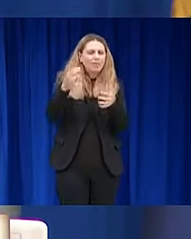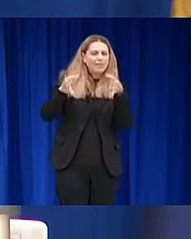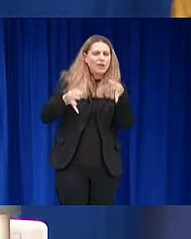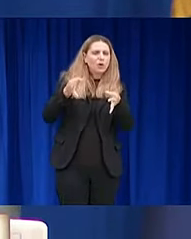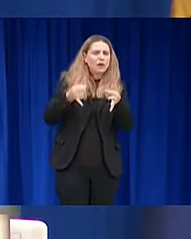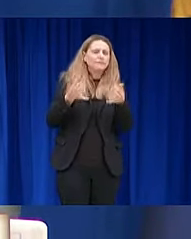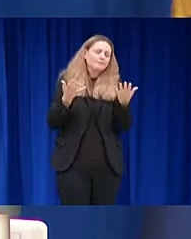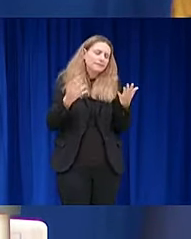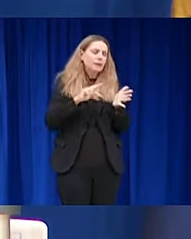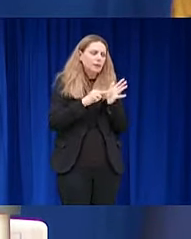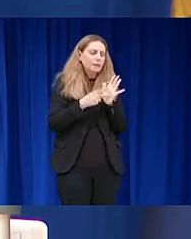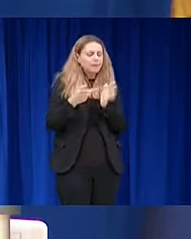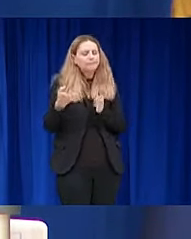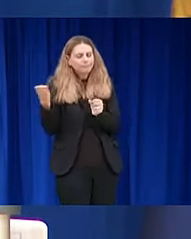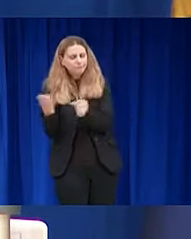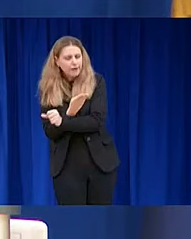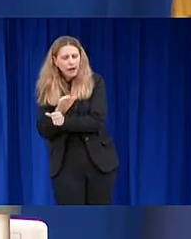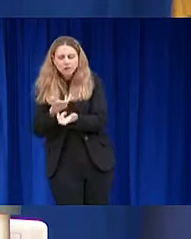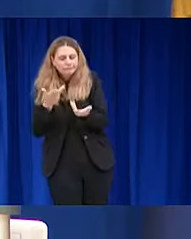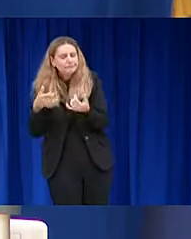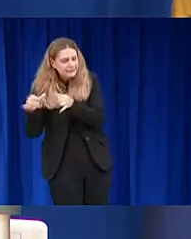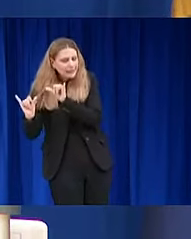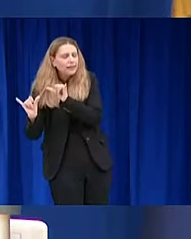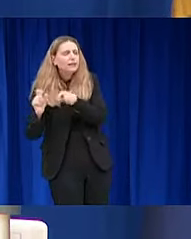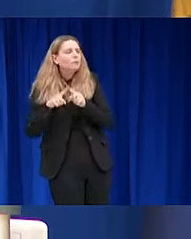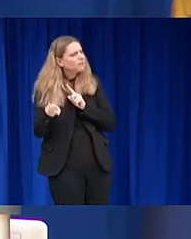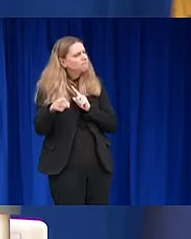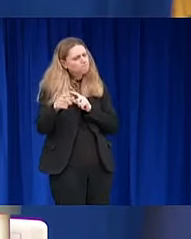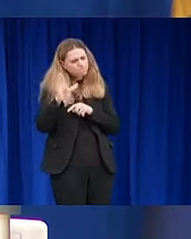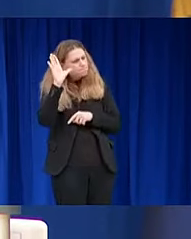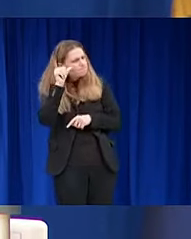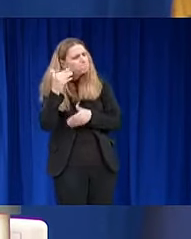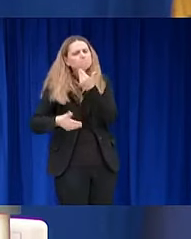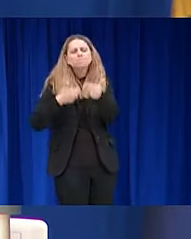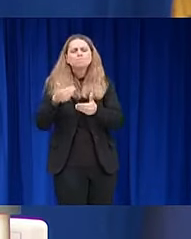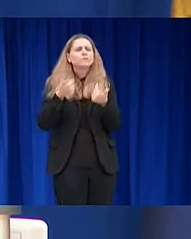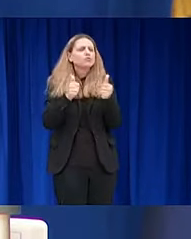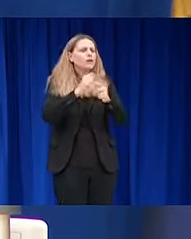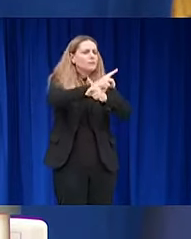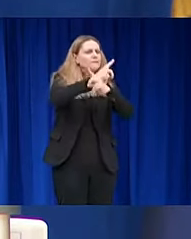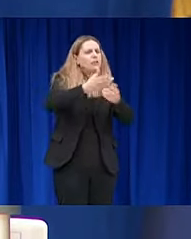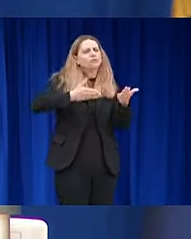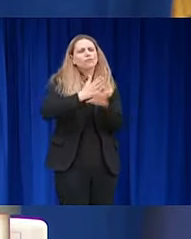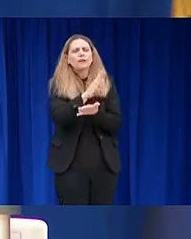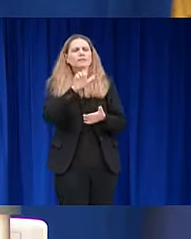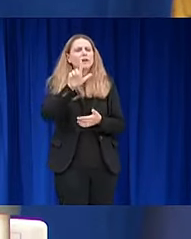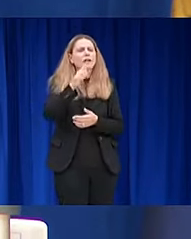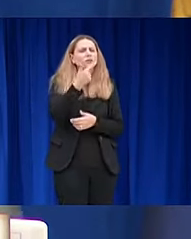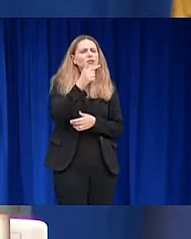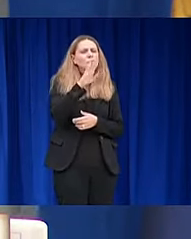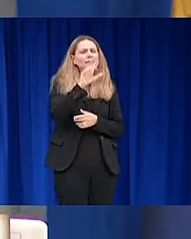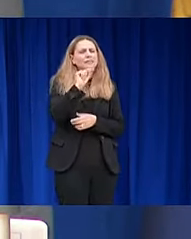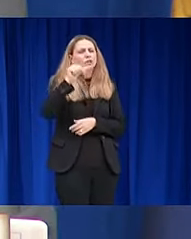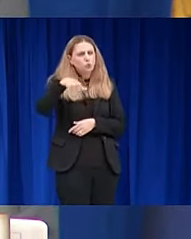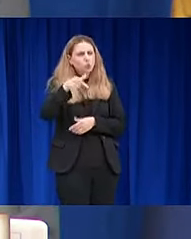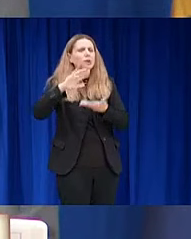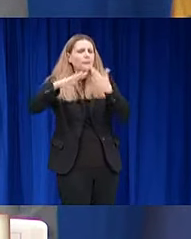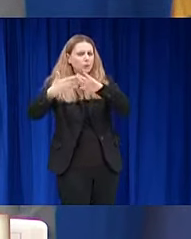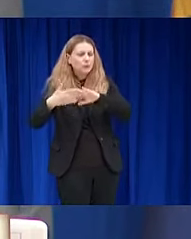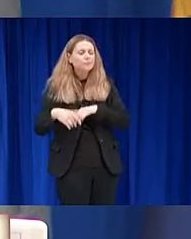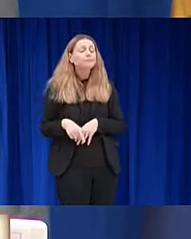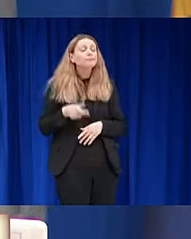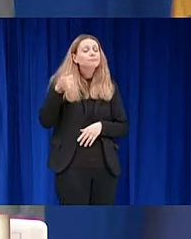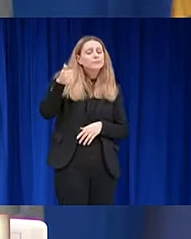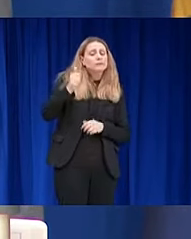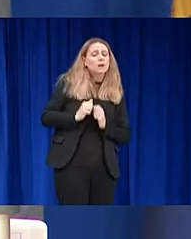in promoting the rights of the LGBTQ community. He went on to found the DC chapter of the